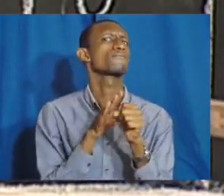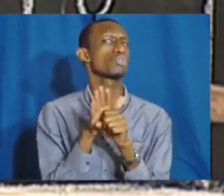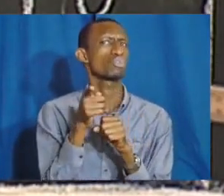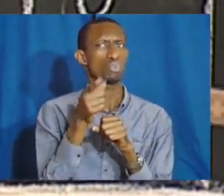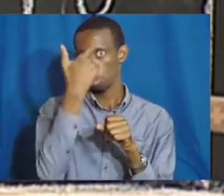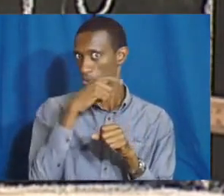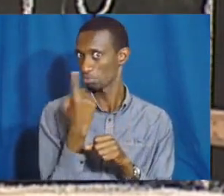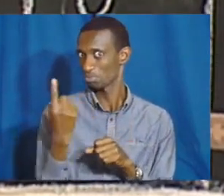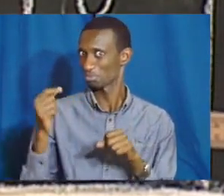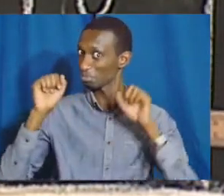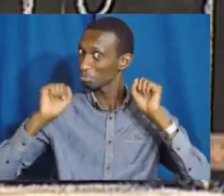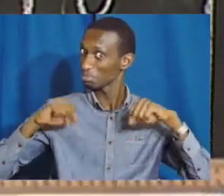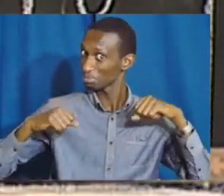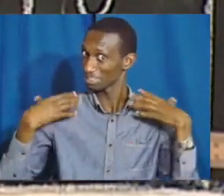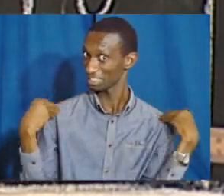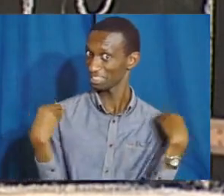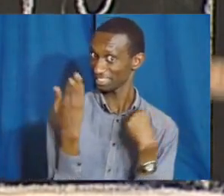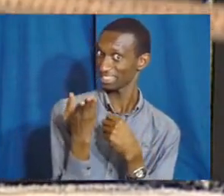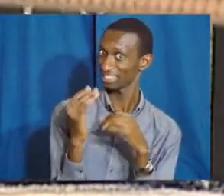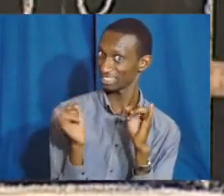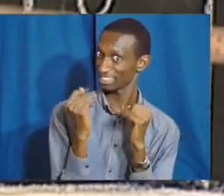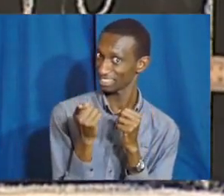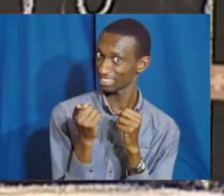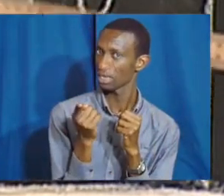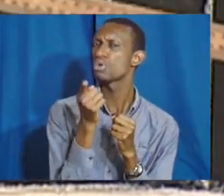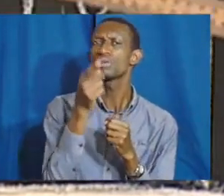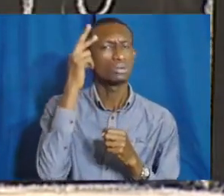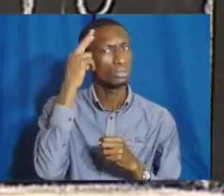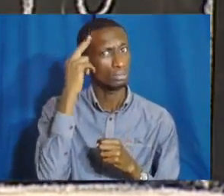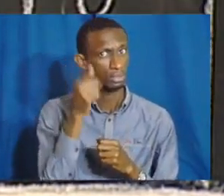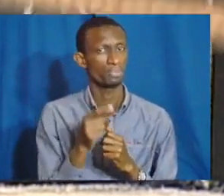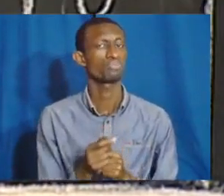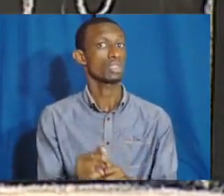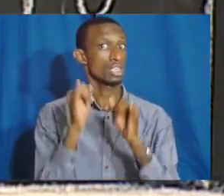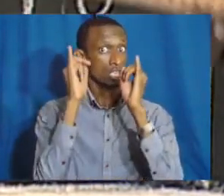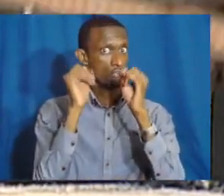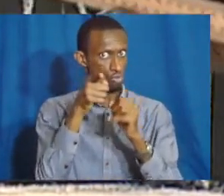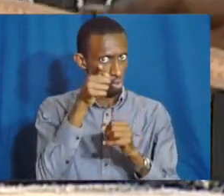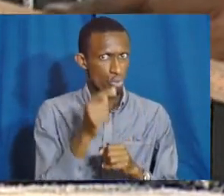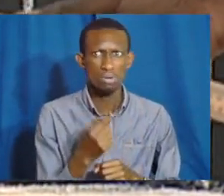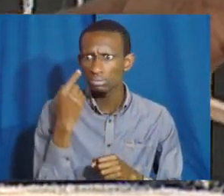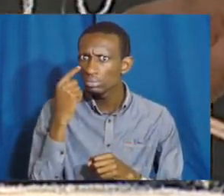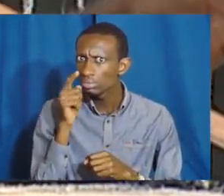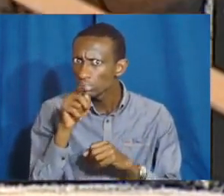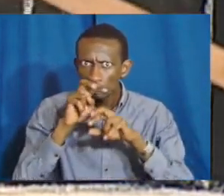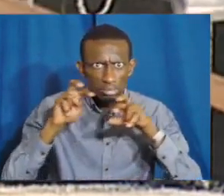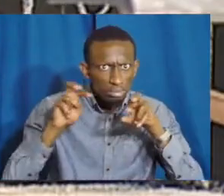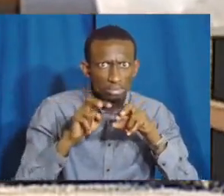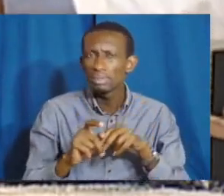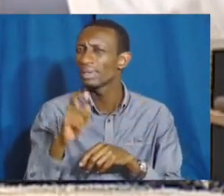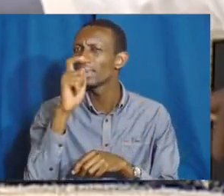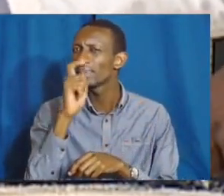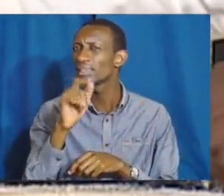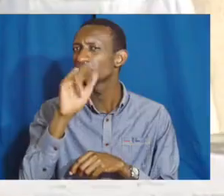can try? I think so. Remember, when you are looking for x-intercept, you just